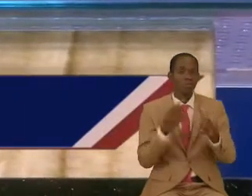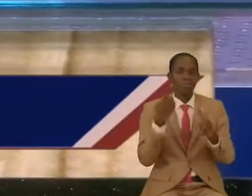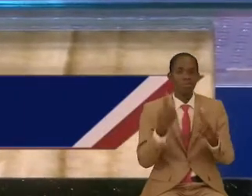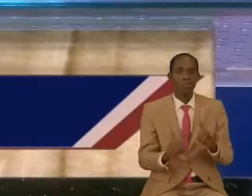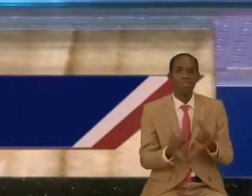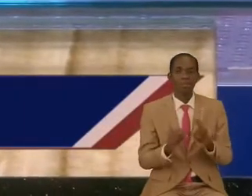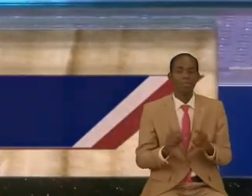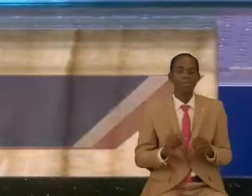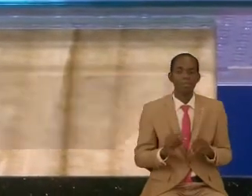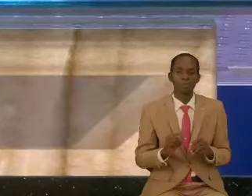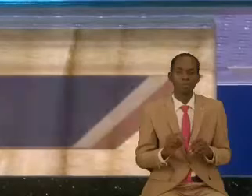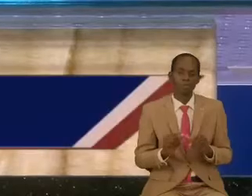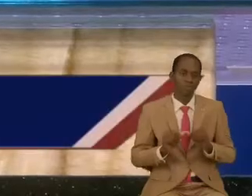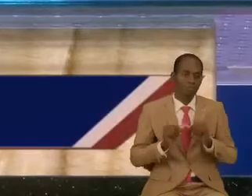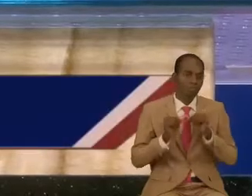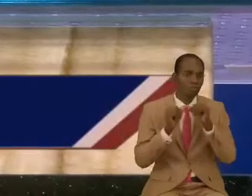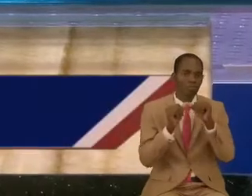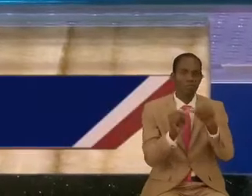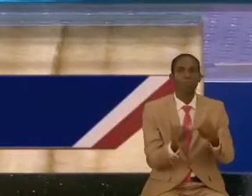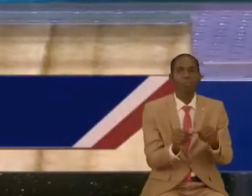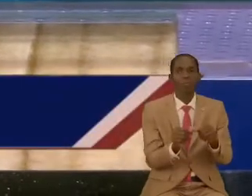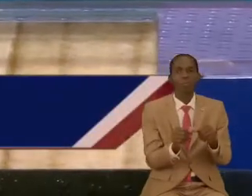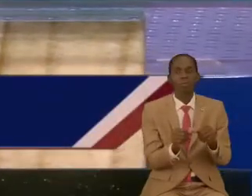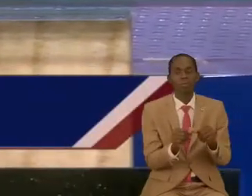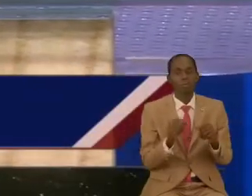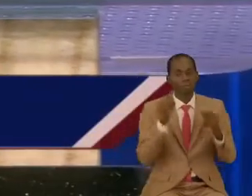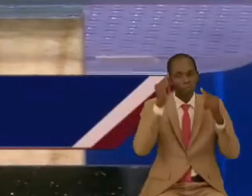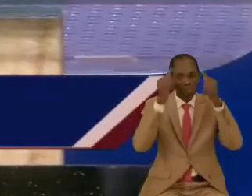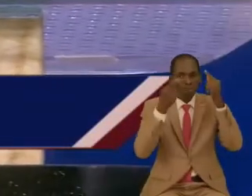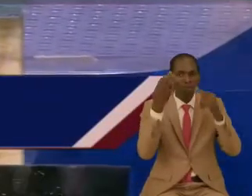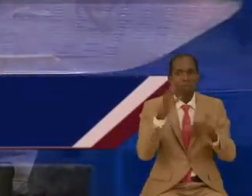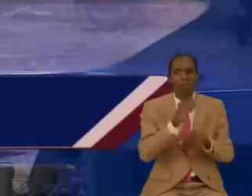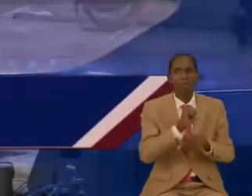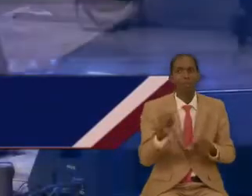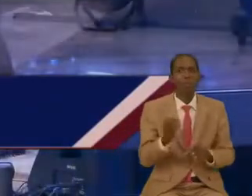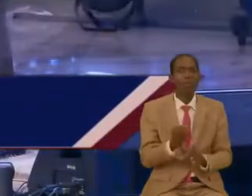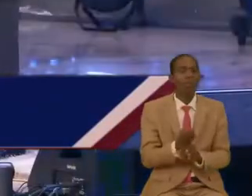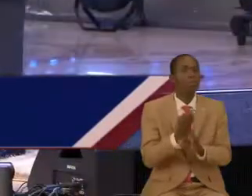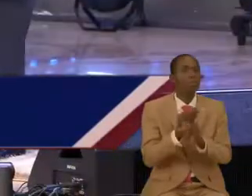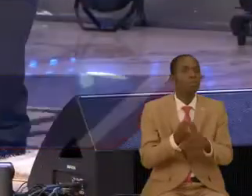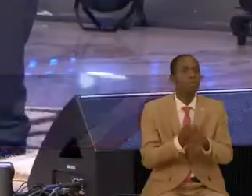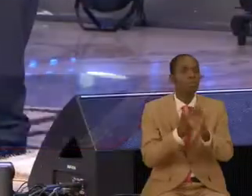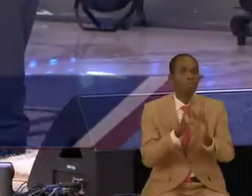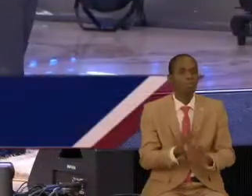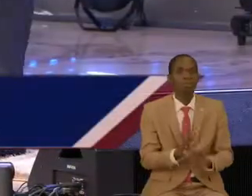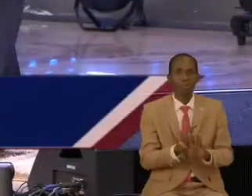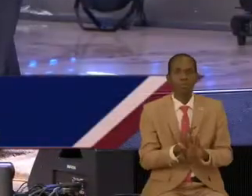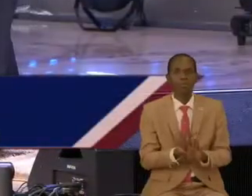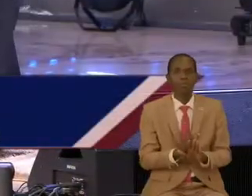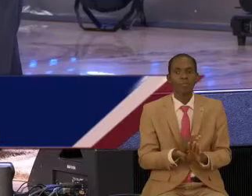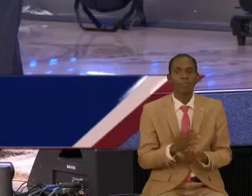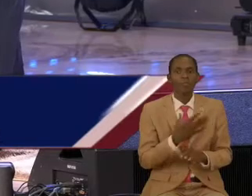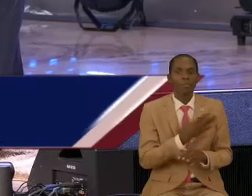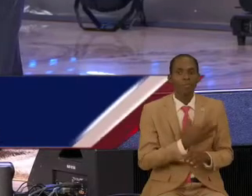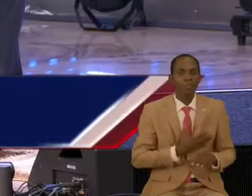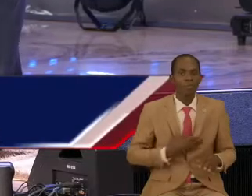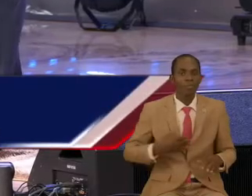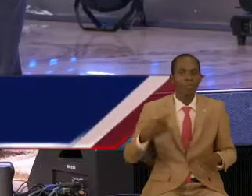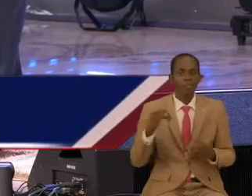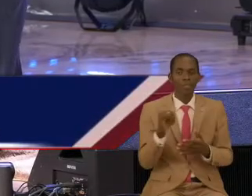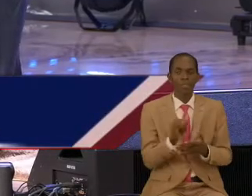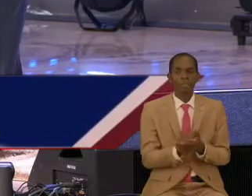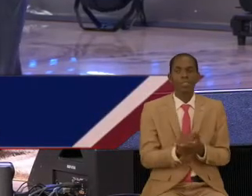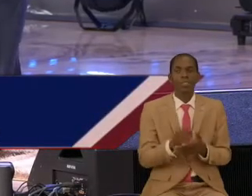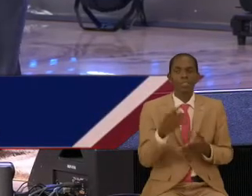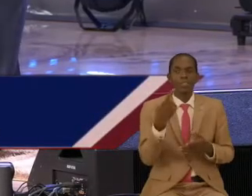fervent concern of a faithful apostle. Look at verse 11. In Galatians chapter 6, verse